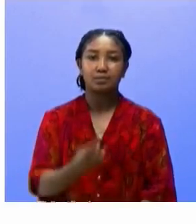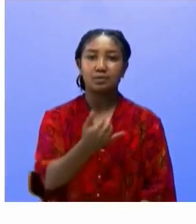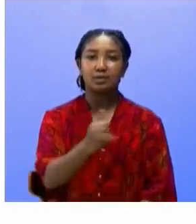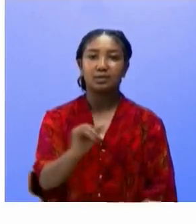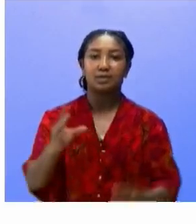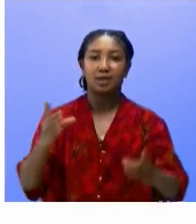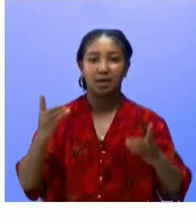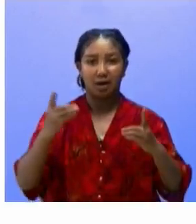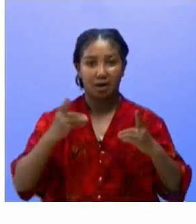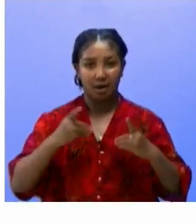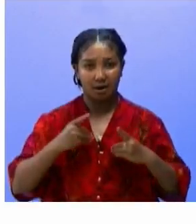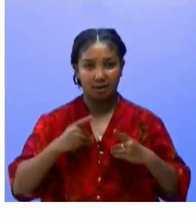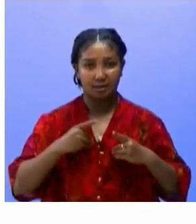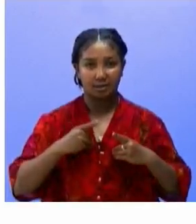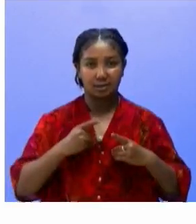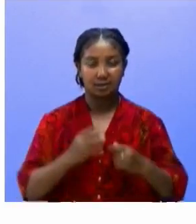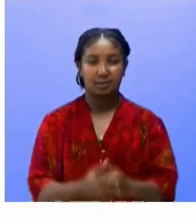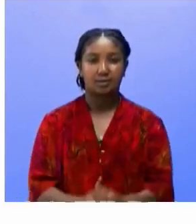had